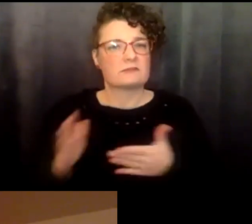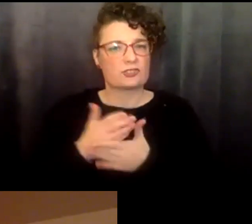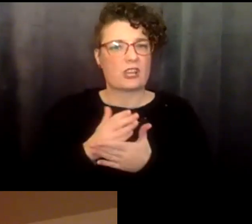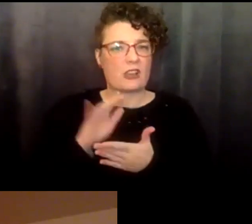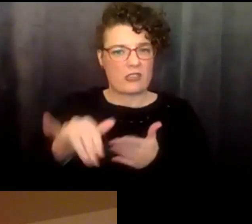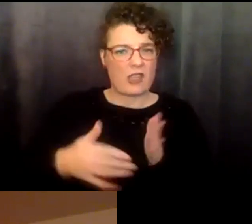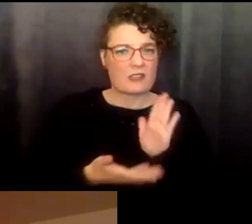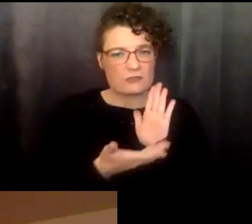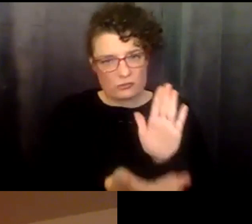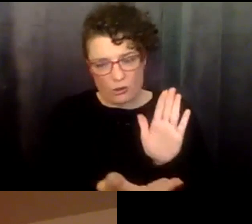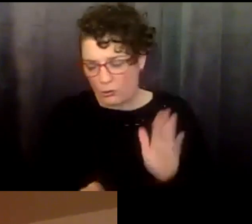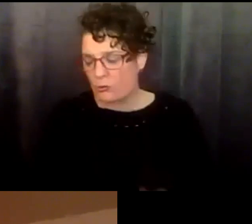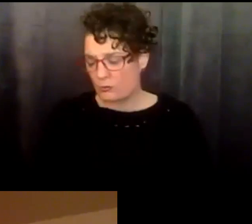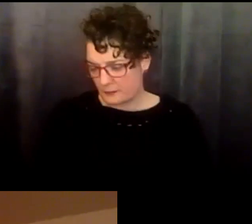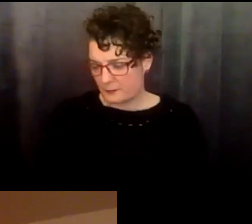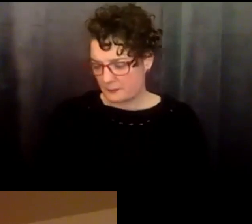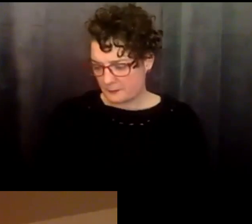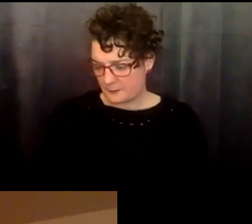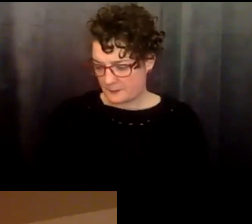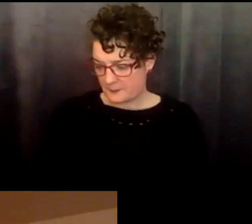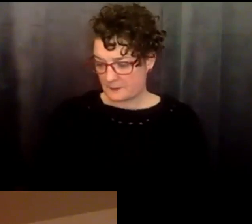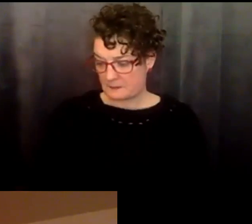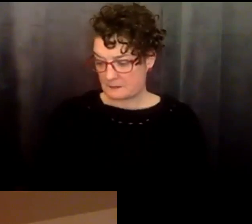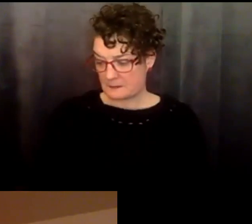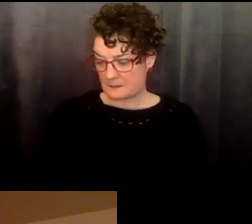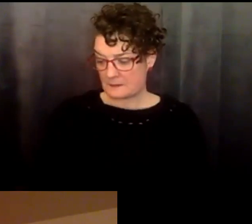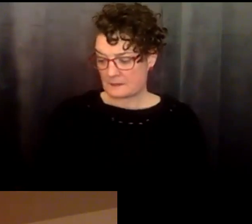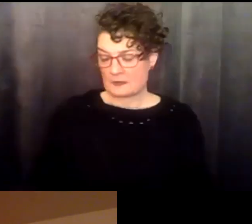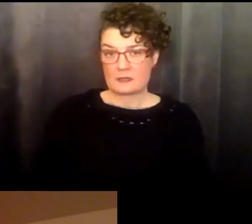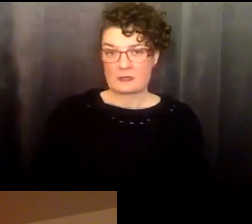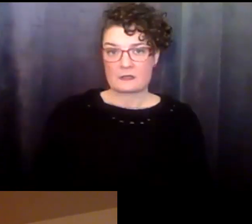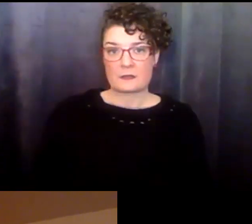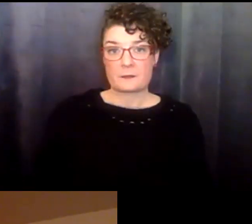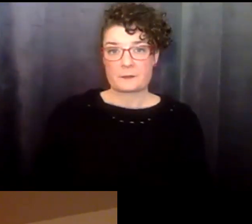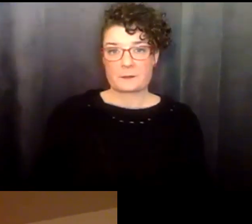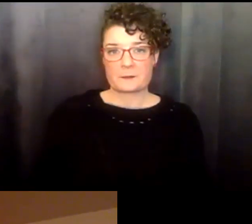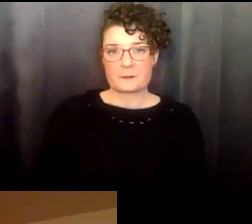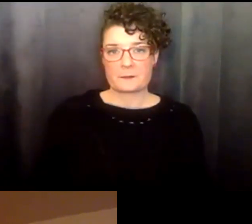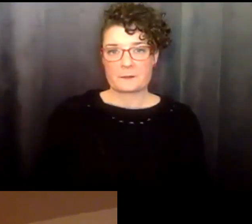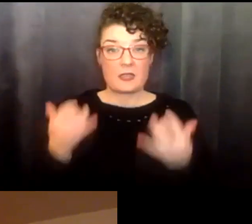it. And even now, when I think like